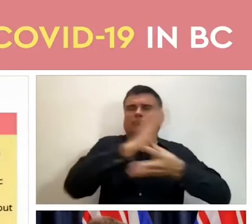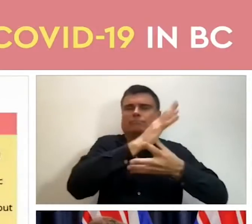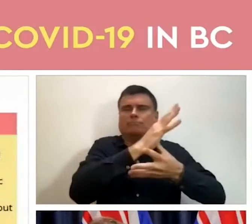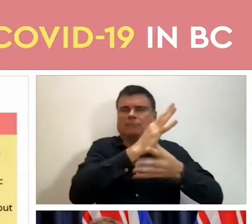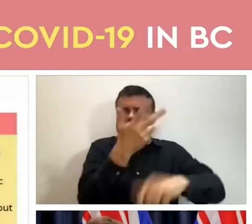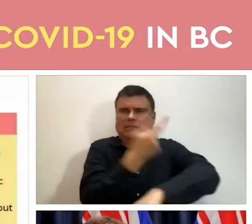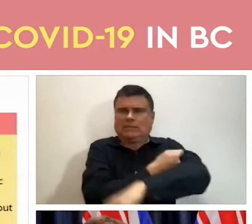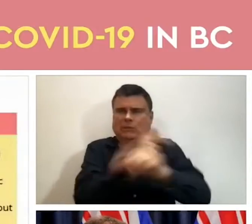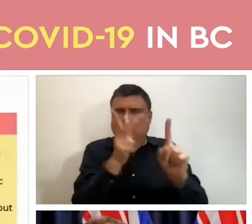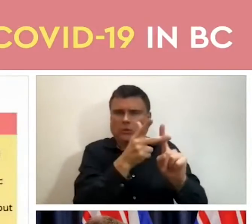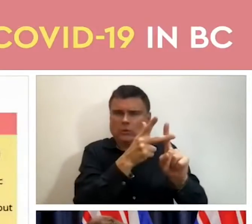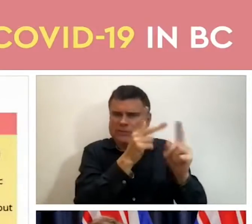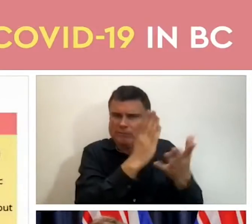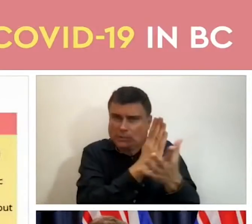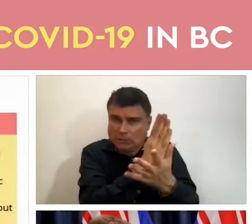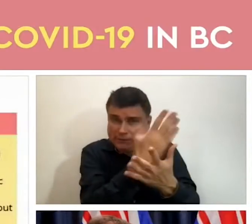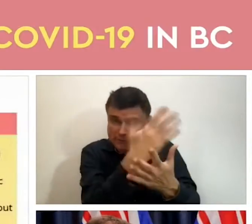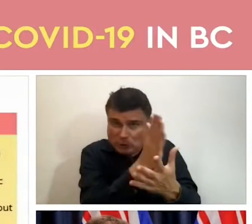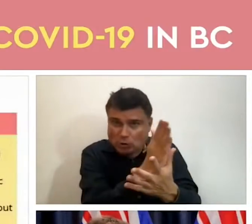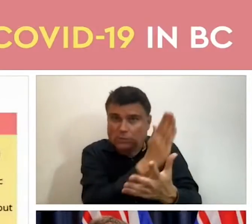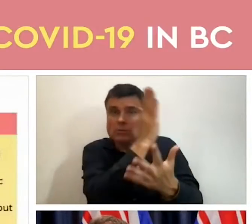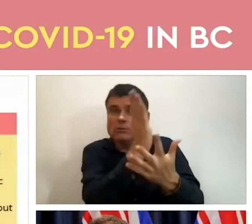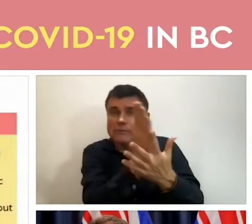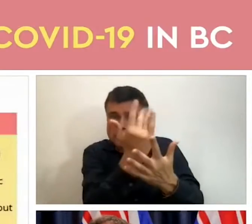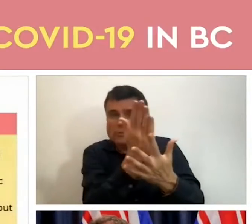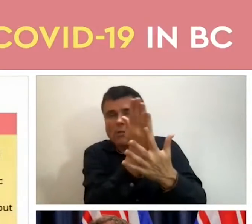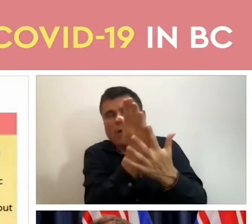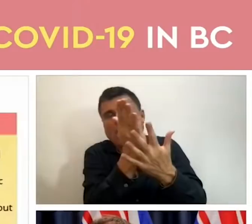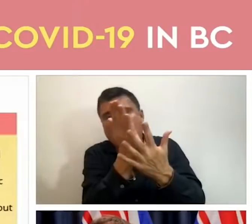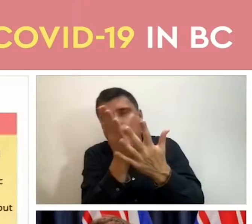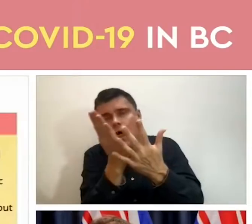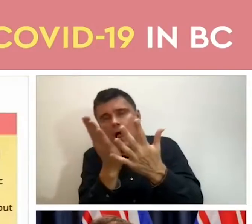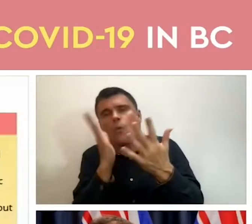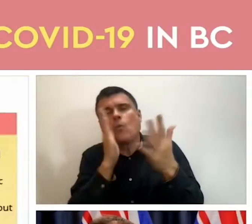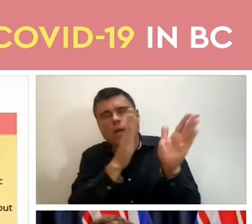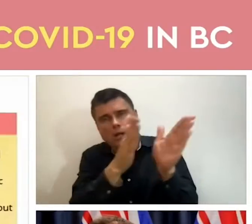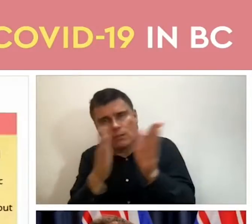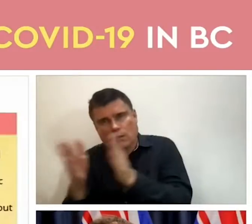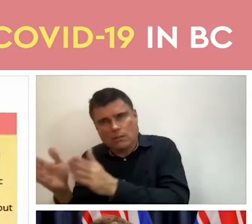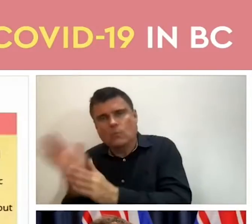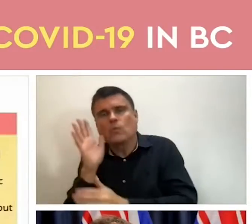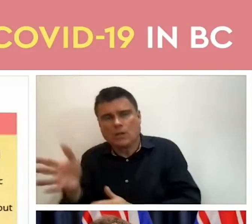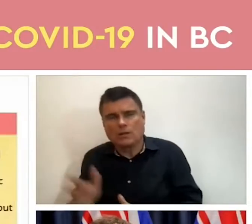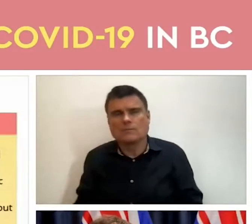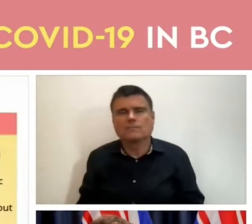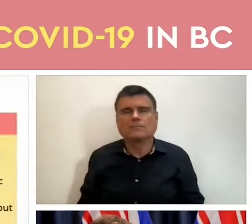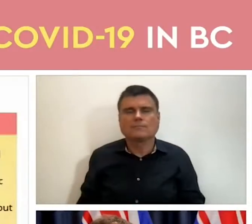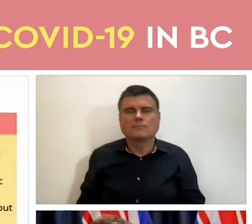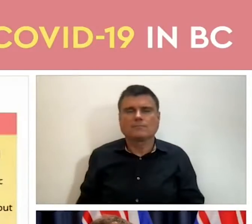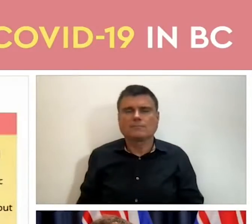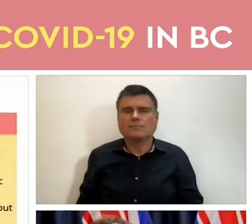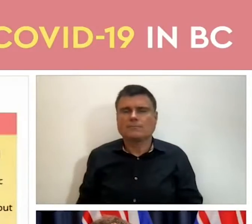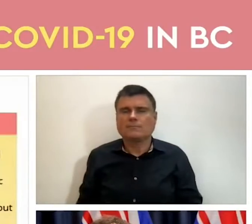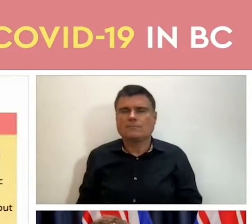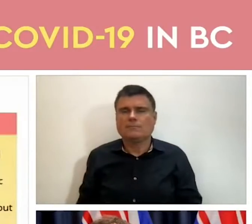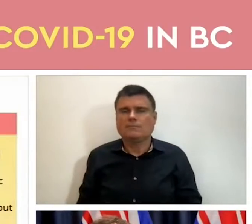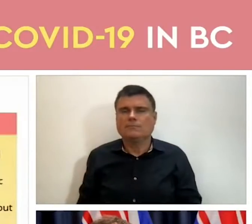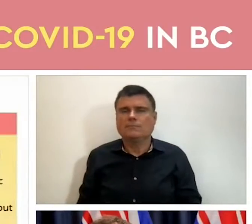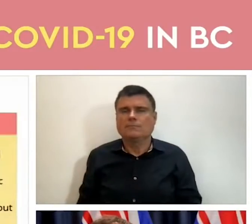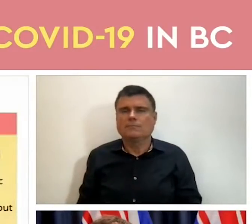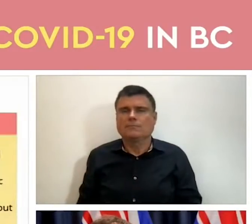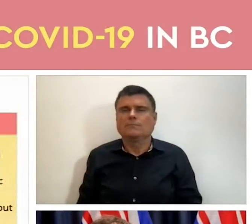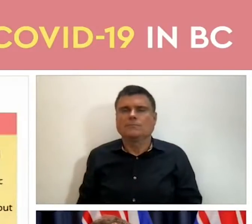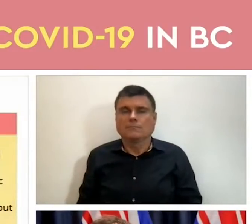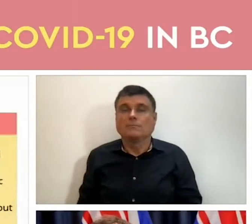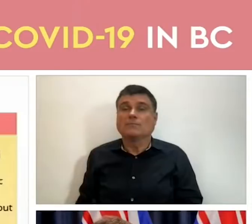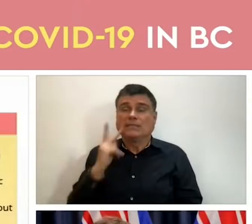So on the left is what's happened up to now, which is that we increased capacity by 35% over the plan we put